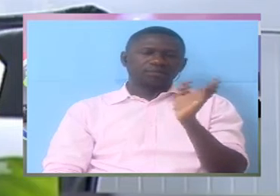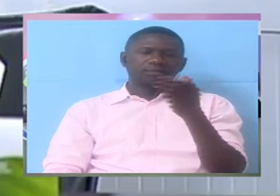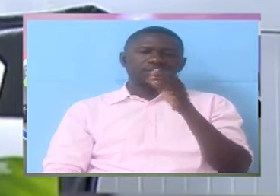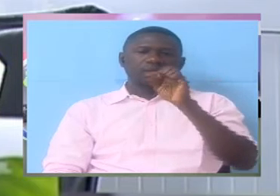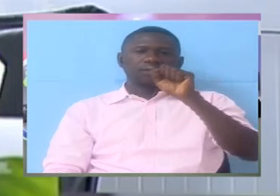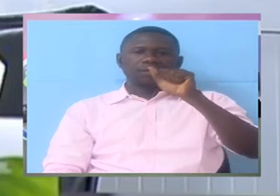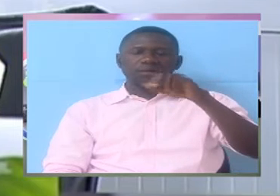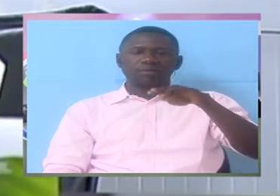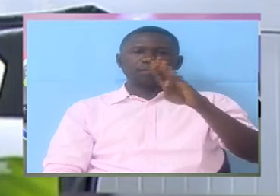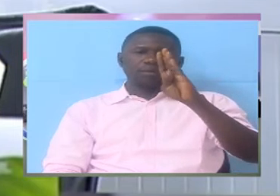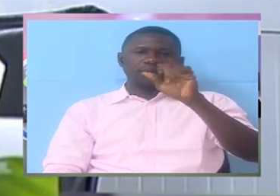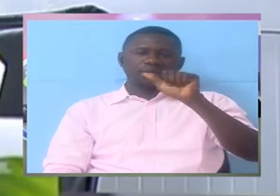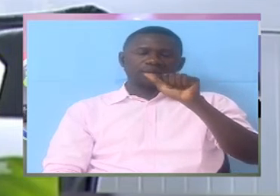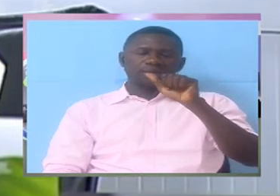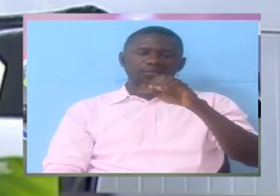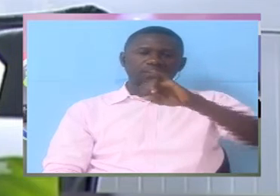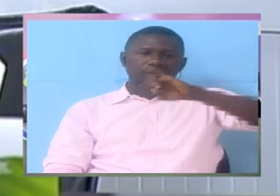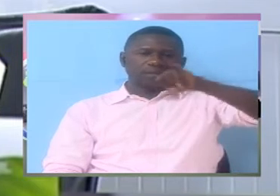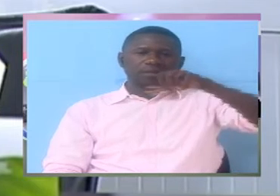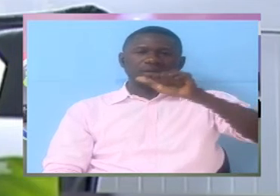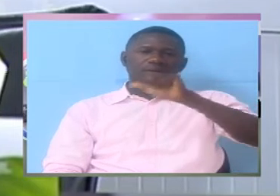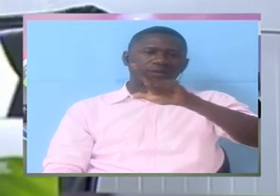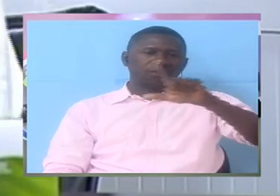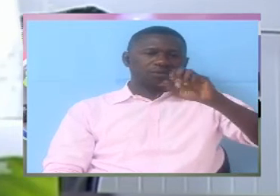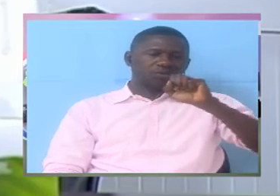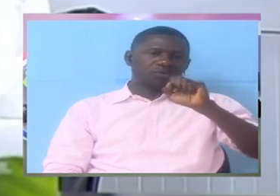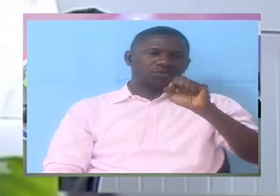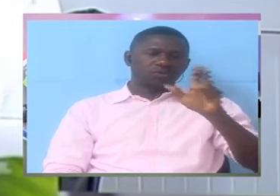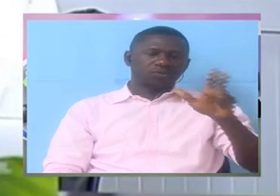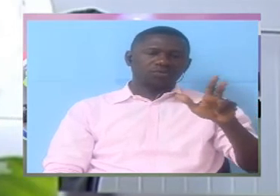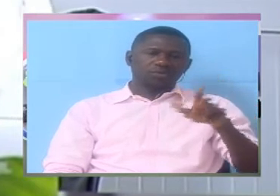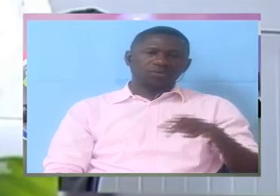Teacher from Kafuta, member of Kafuta,